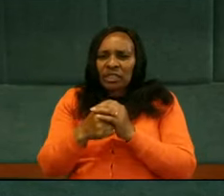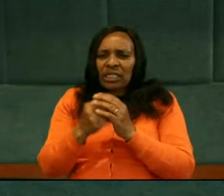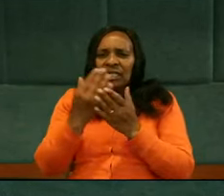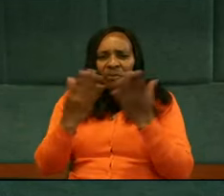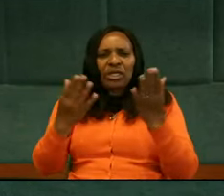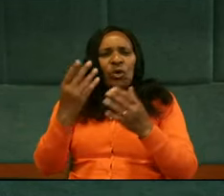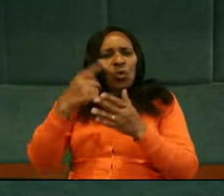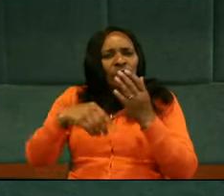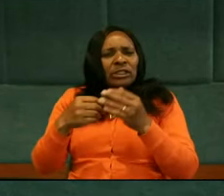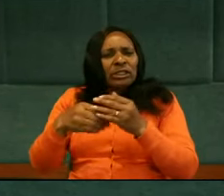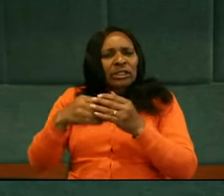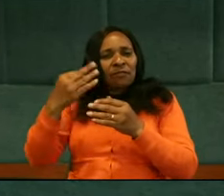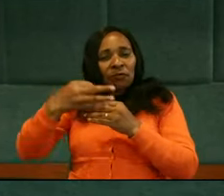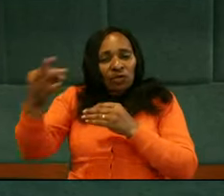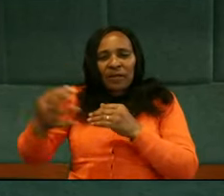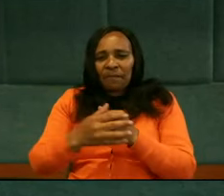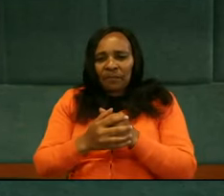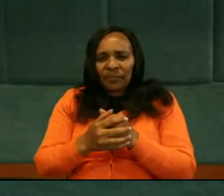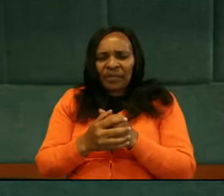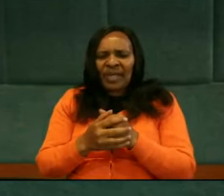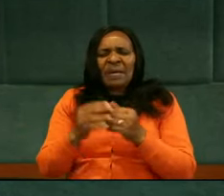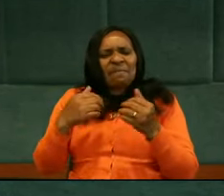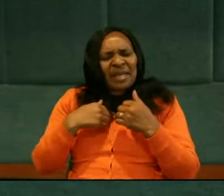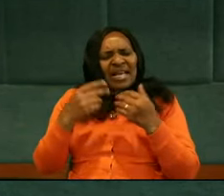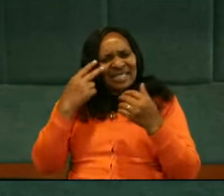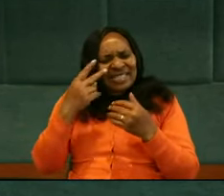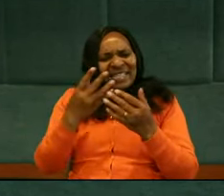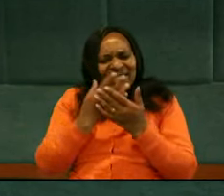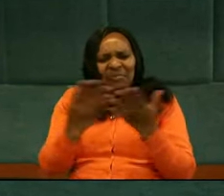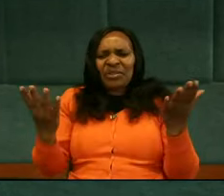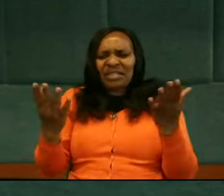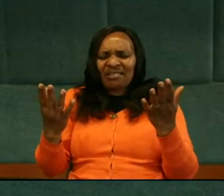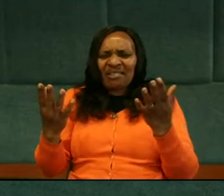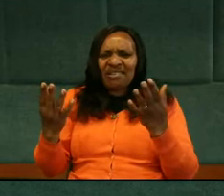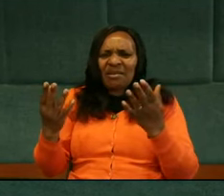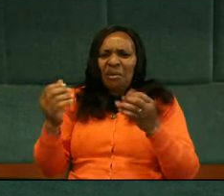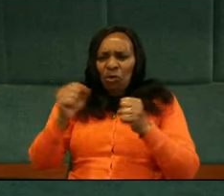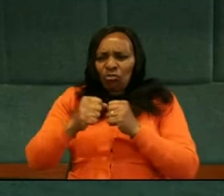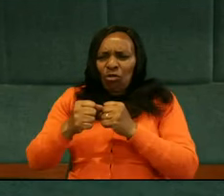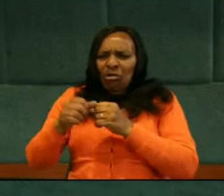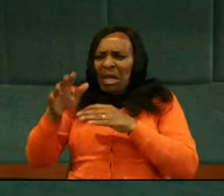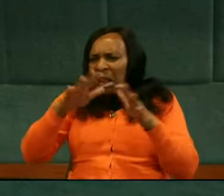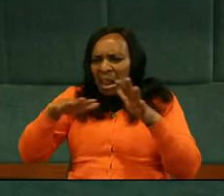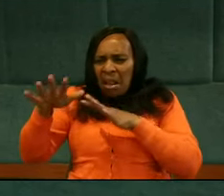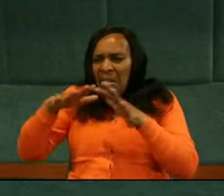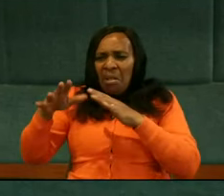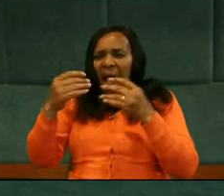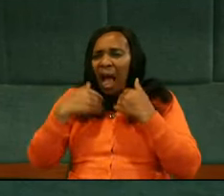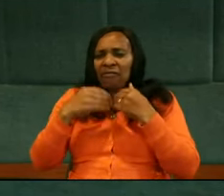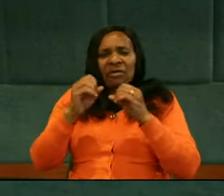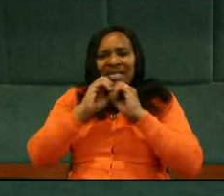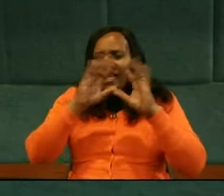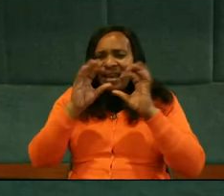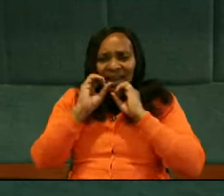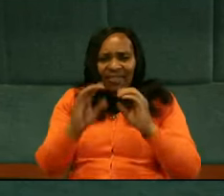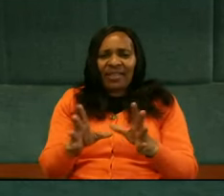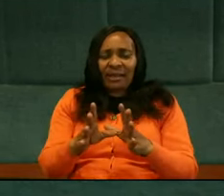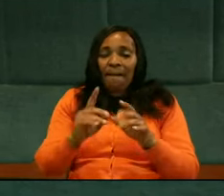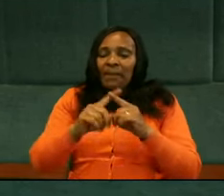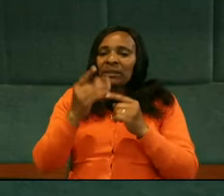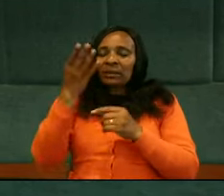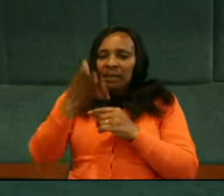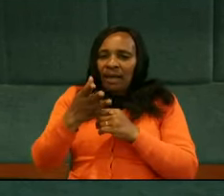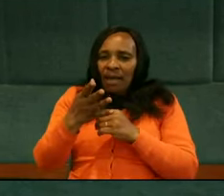there? I think even though there's a cloudy storm, there's always a ray of sun piercing through the cloud. Mm-hmm.